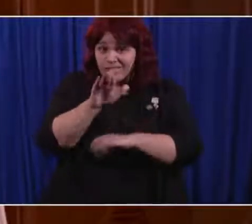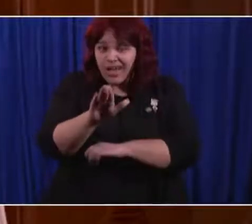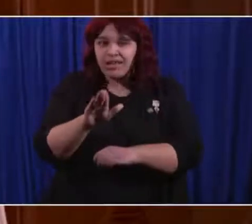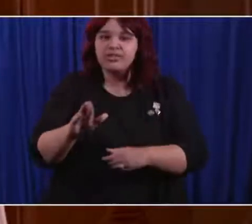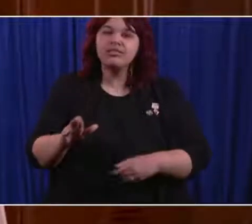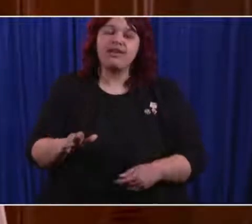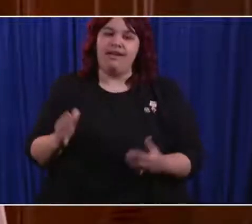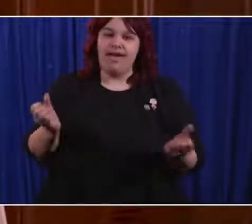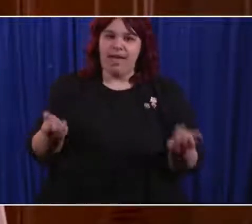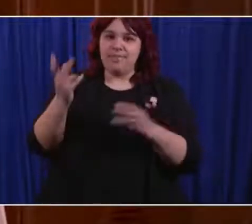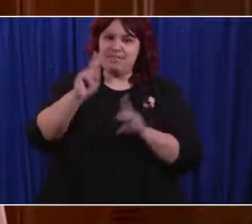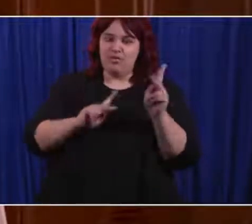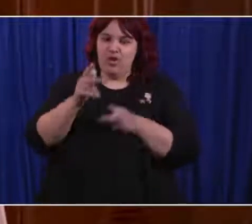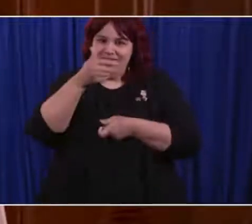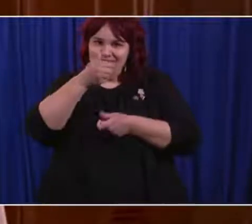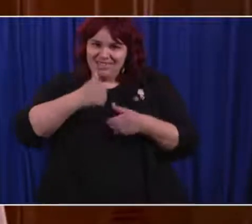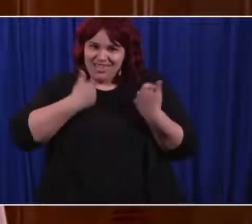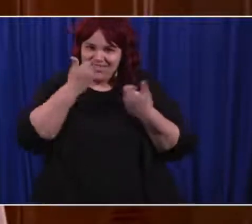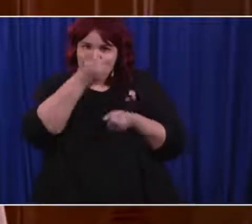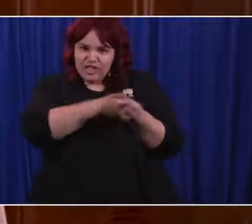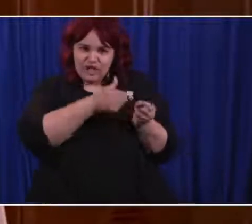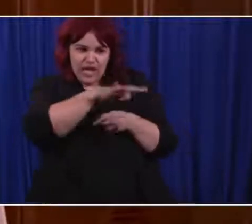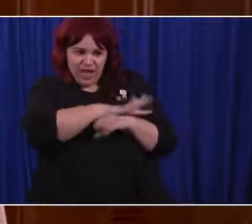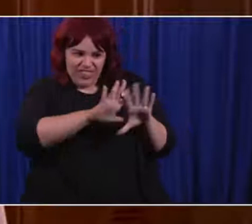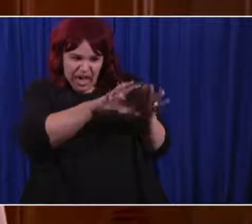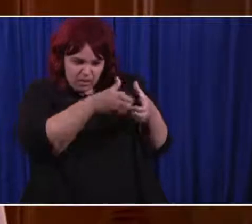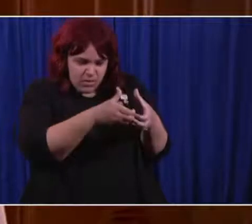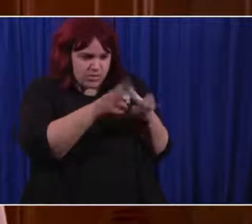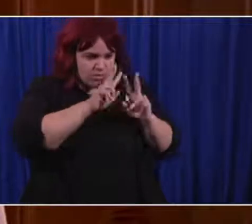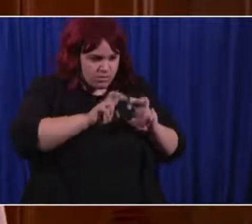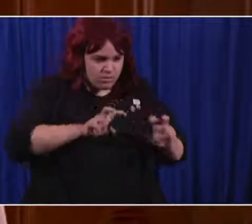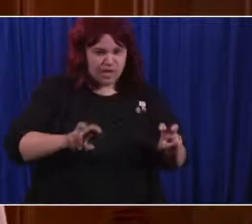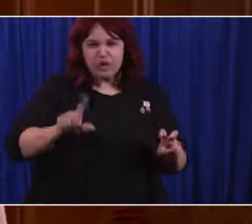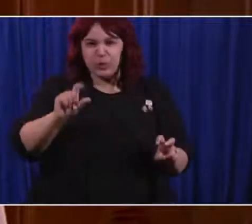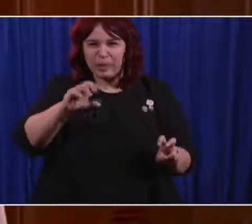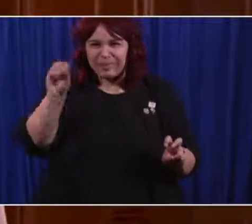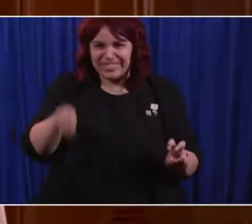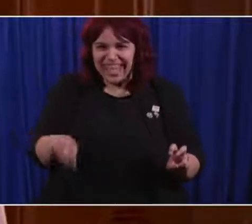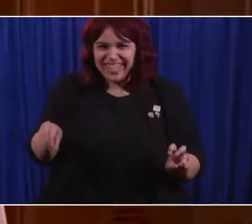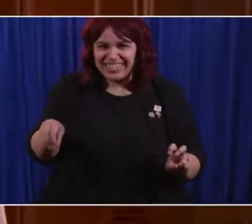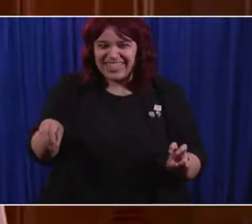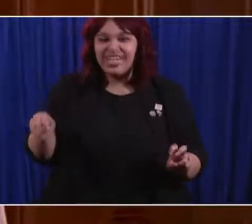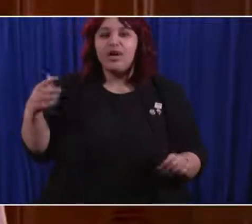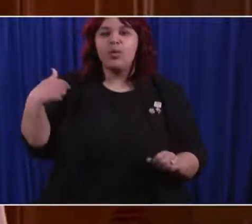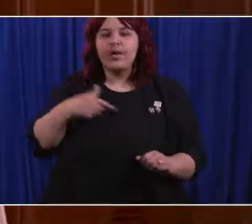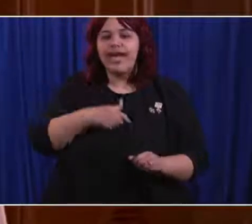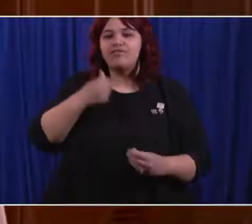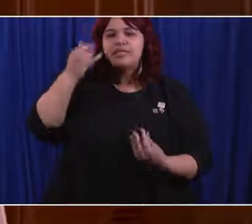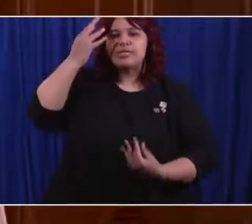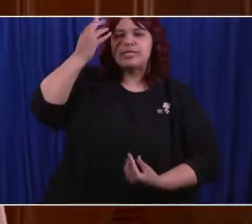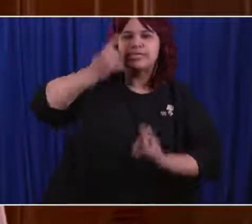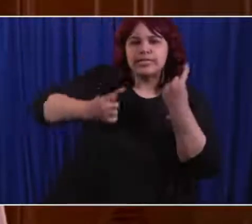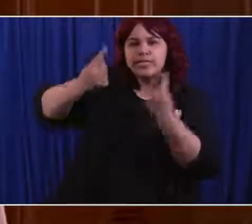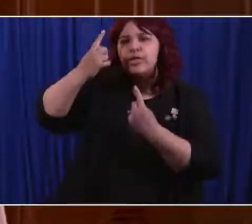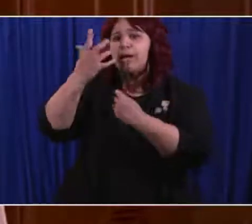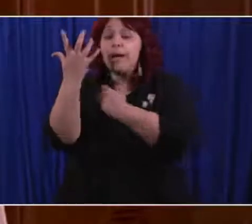upon the poverty level and other social indicators in the county.